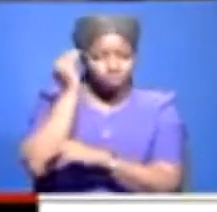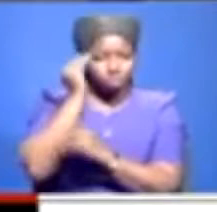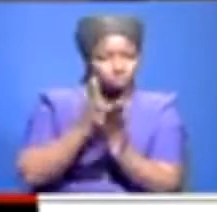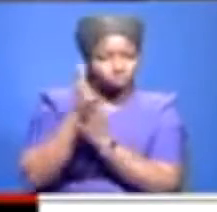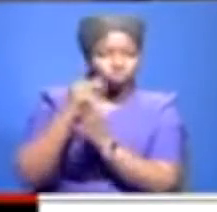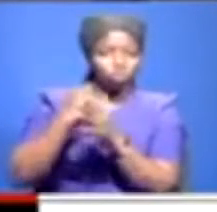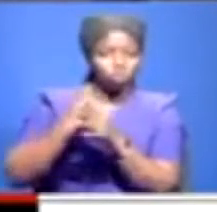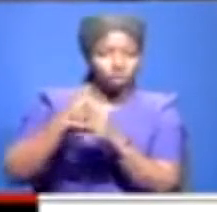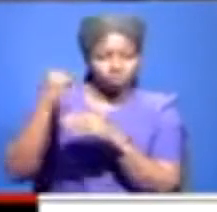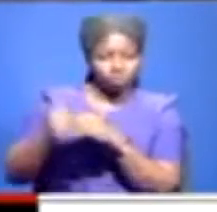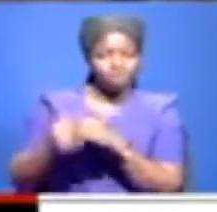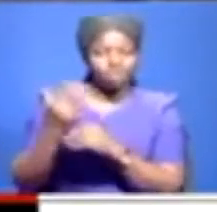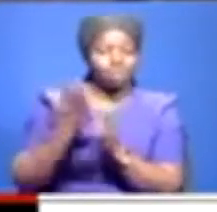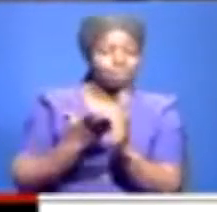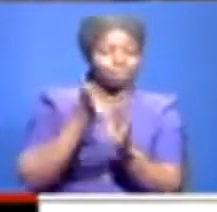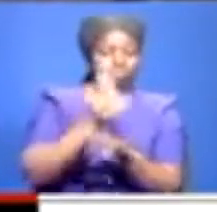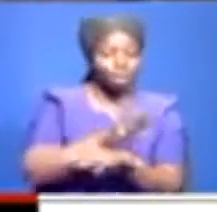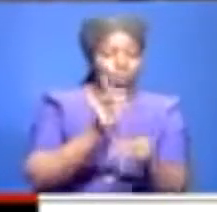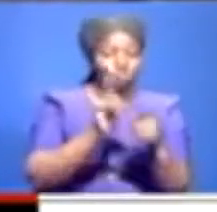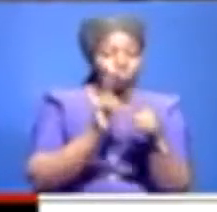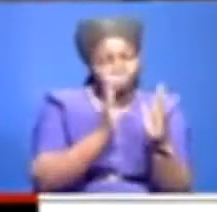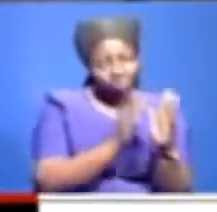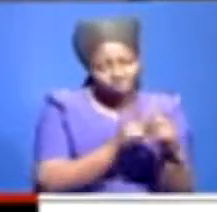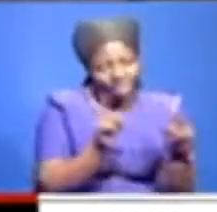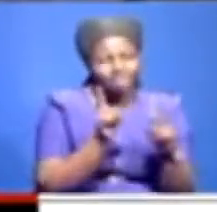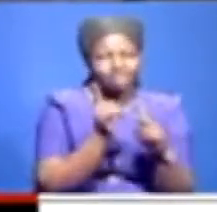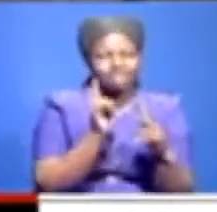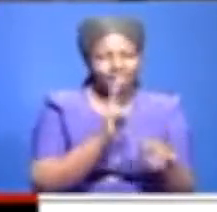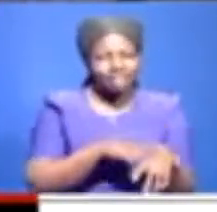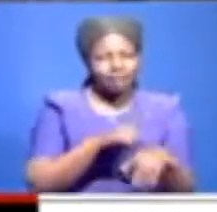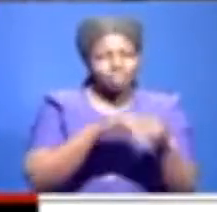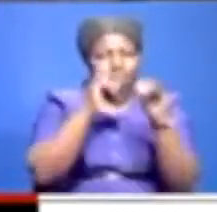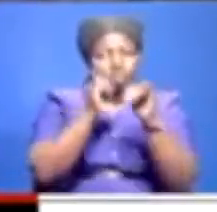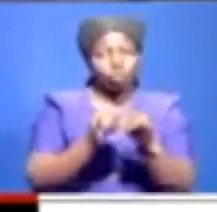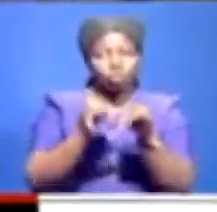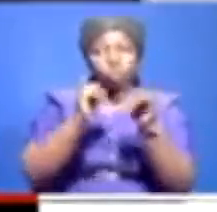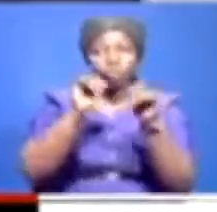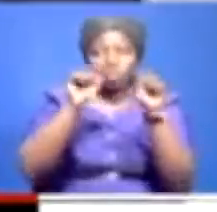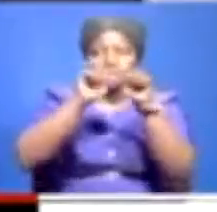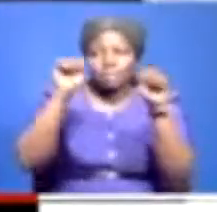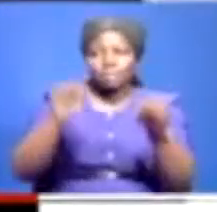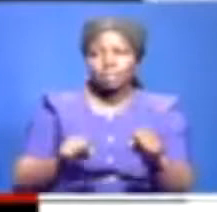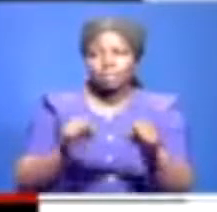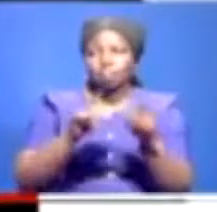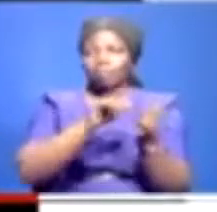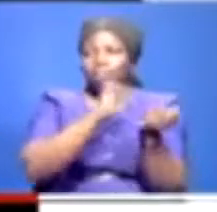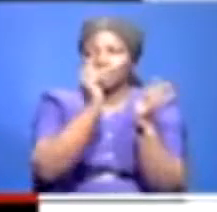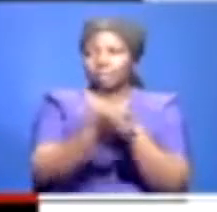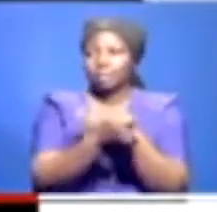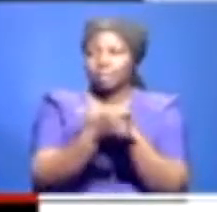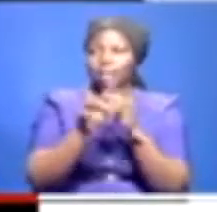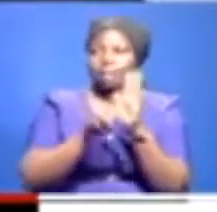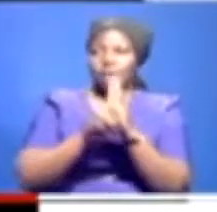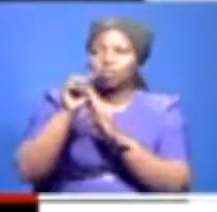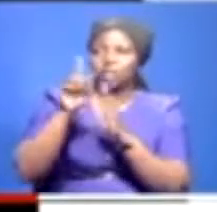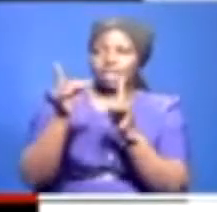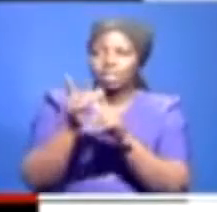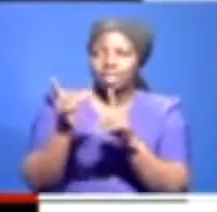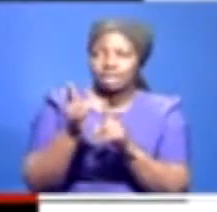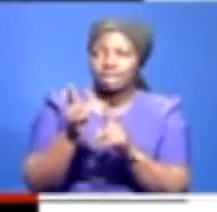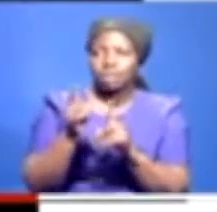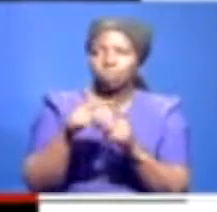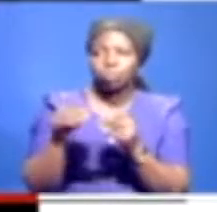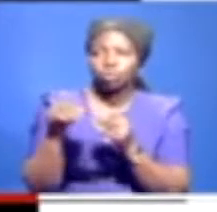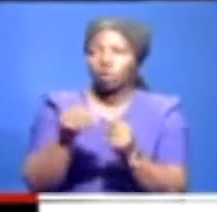the drawing board after the new system changed the maturity dates of education insurance policies. To tackle this challenge, HFC